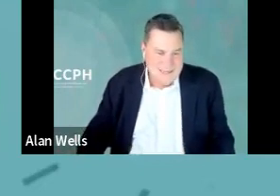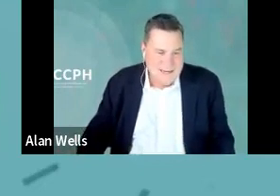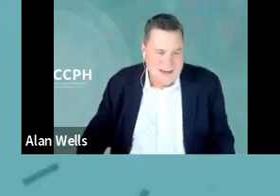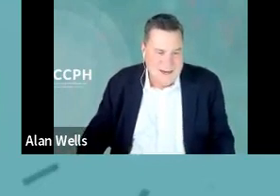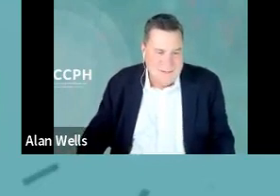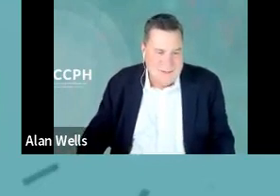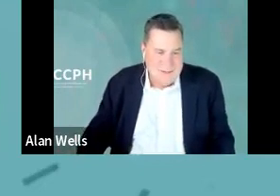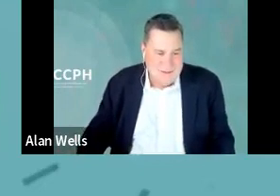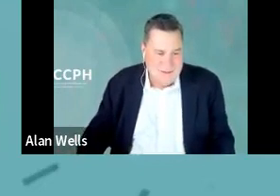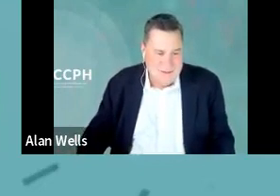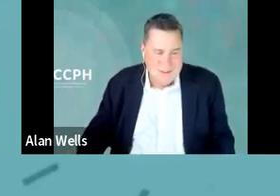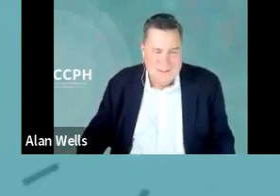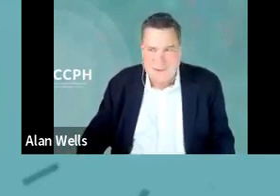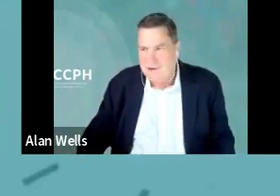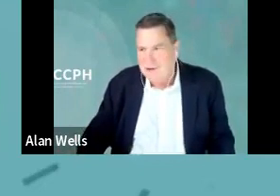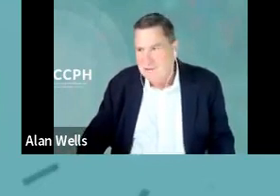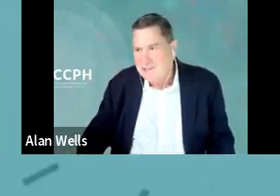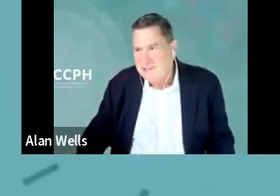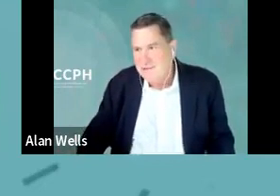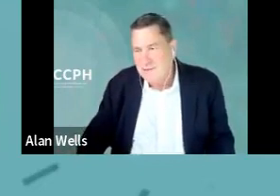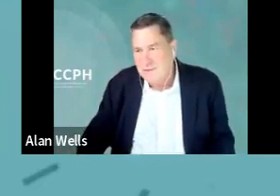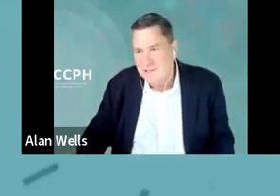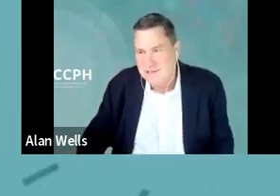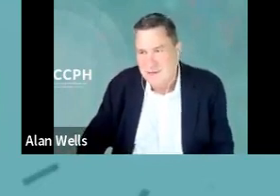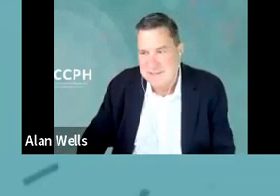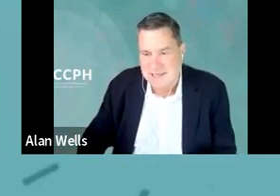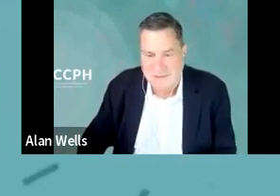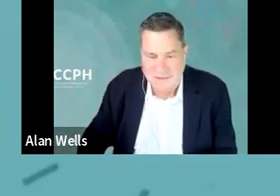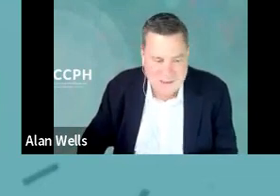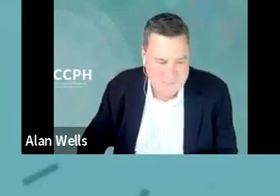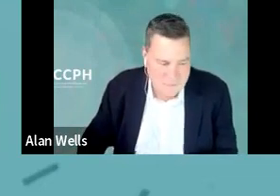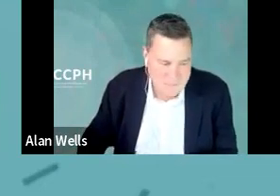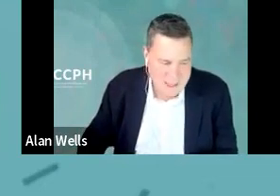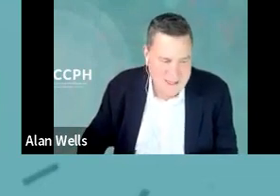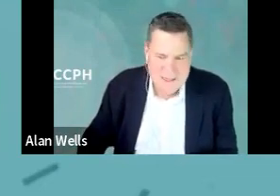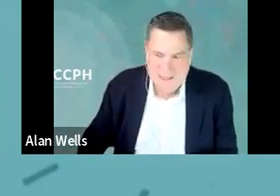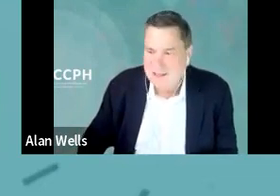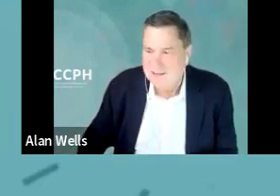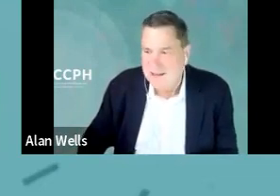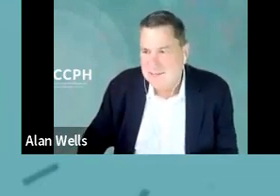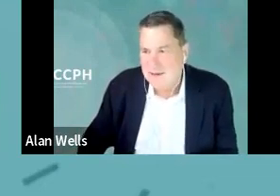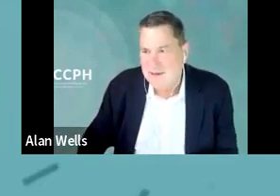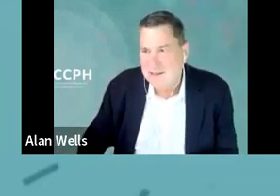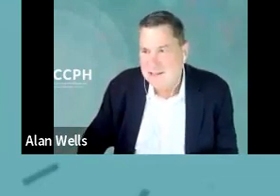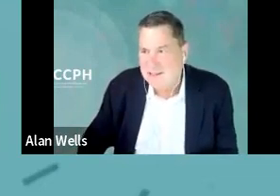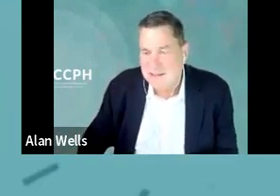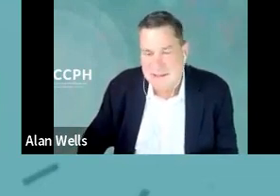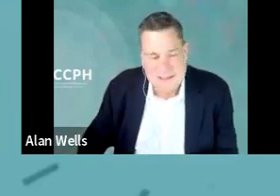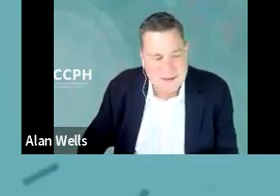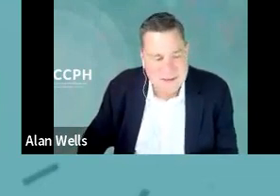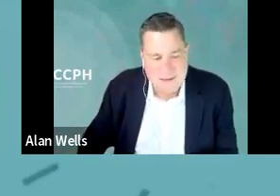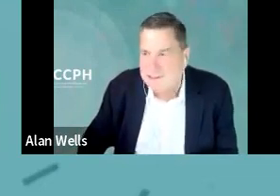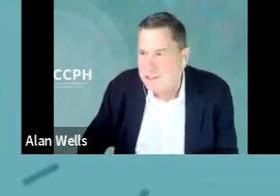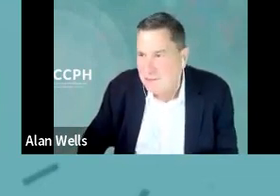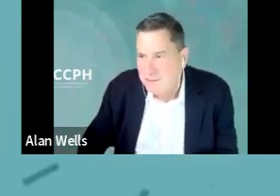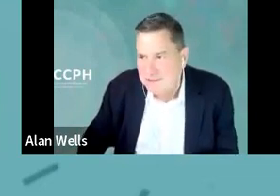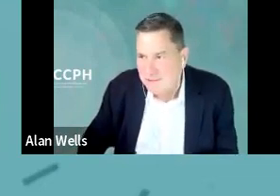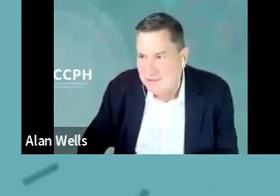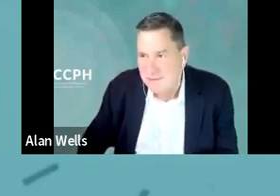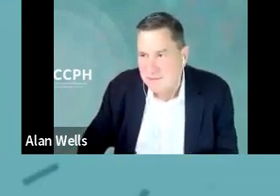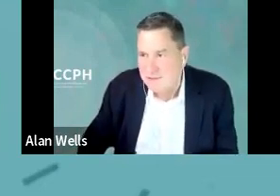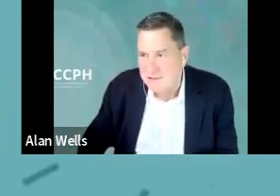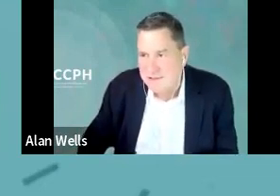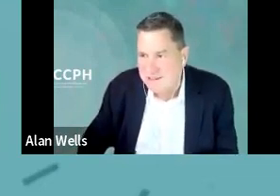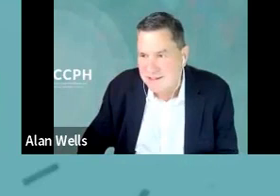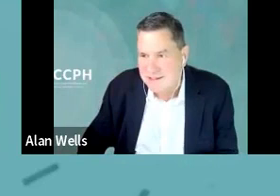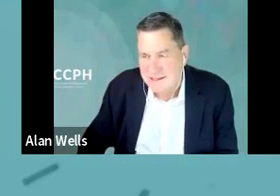minutes to do this short evaluation if you are willing to help us out with that. And thanks, my panelists. Thanks, panelists, so much